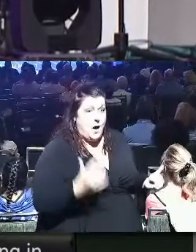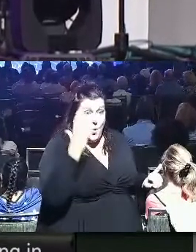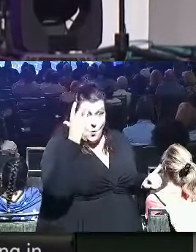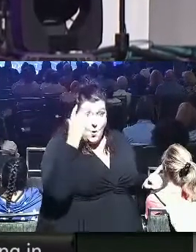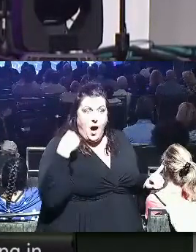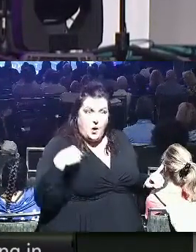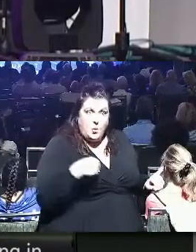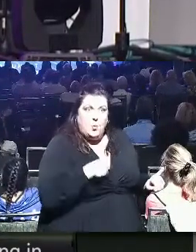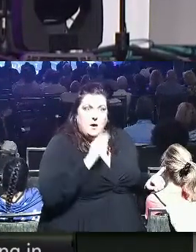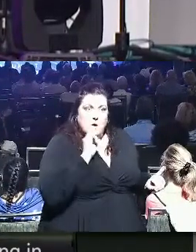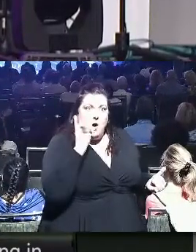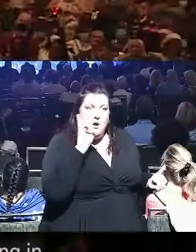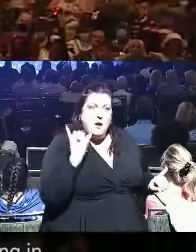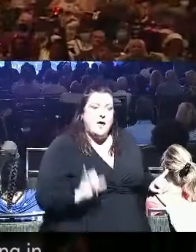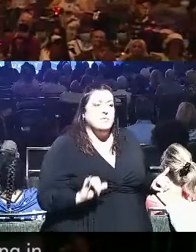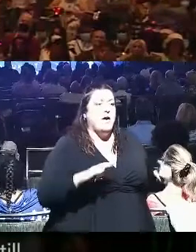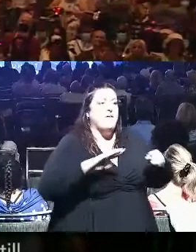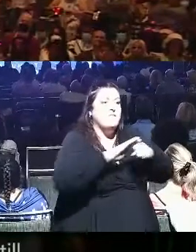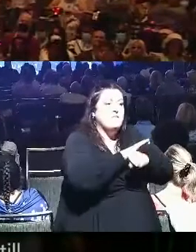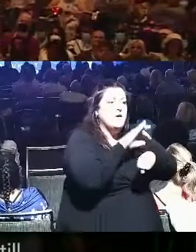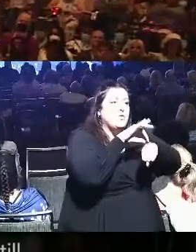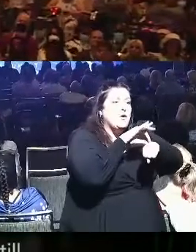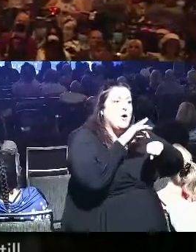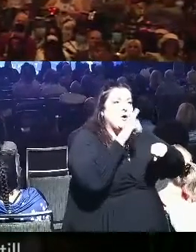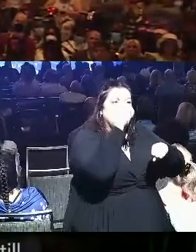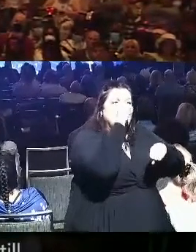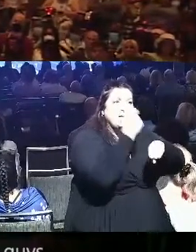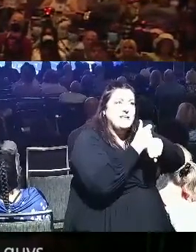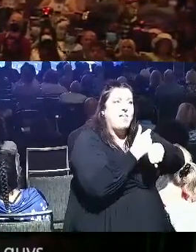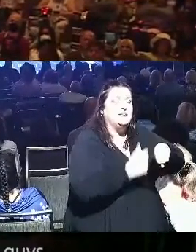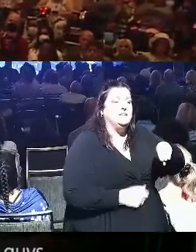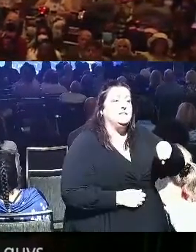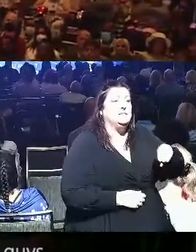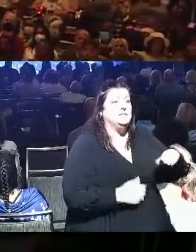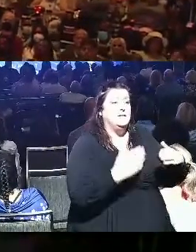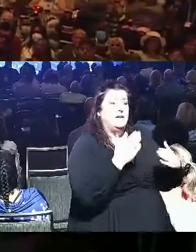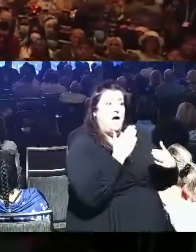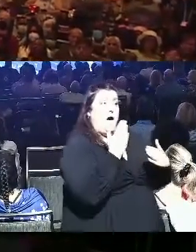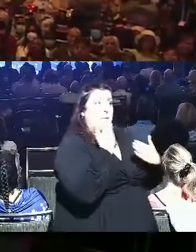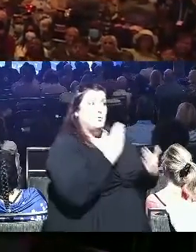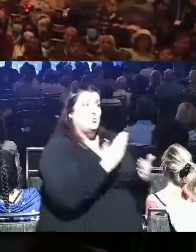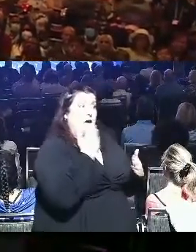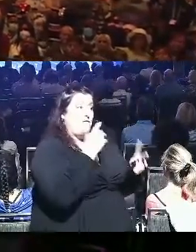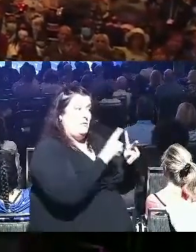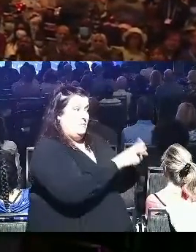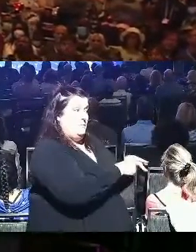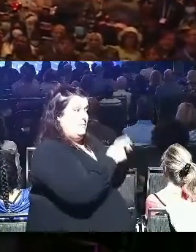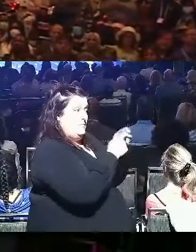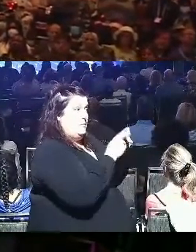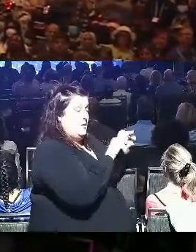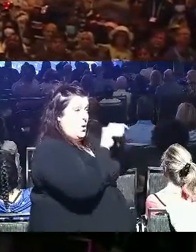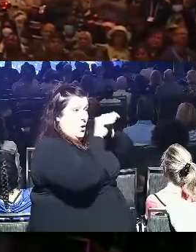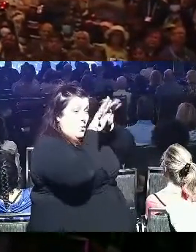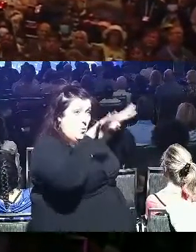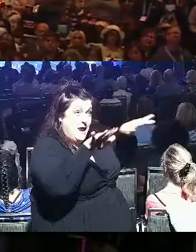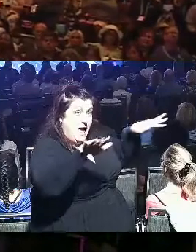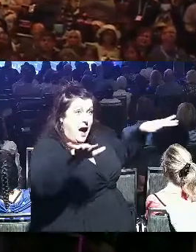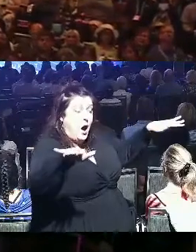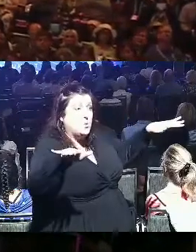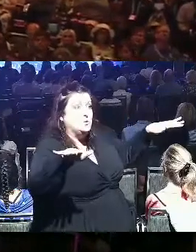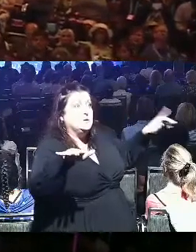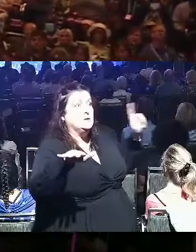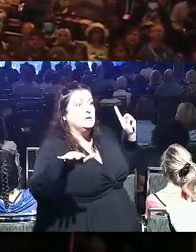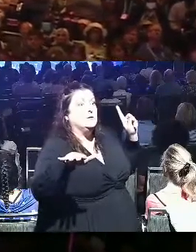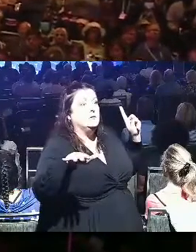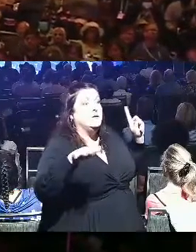the earth mentality. I'm so grateful the pioneers of our fellowship went out, not just up in big columns